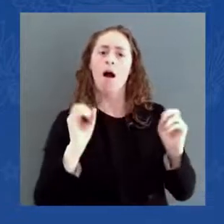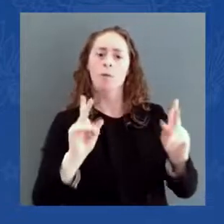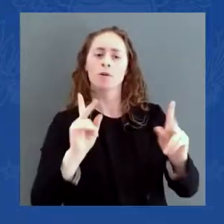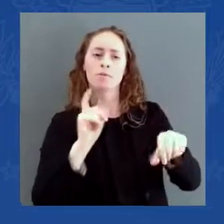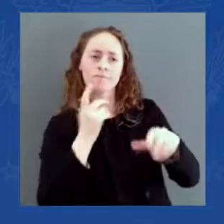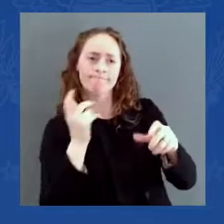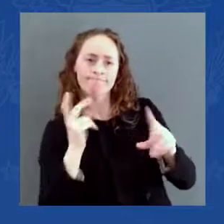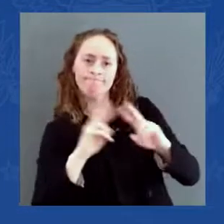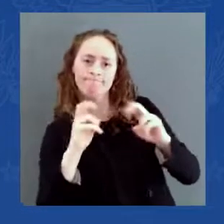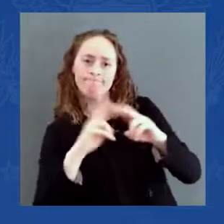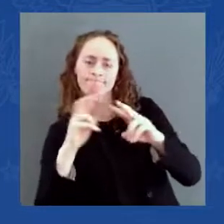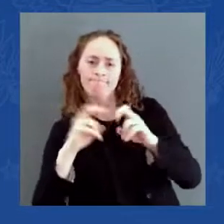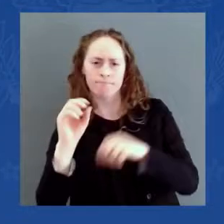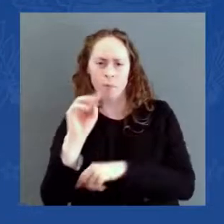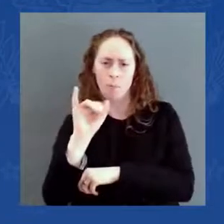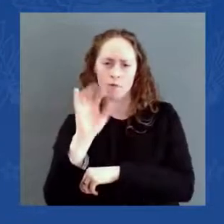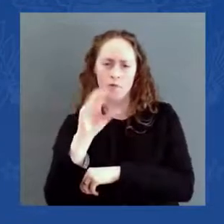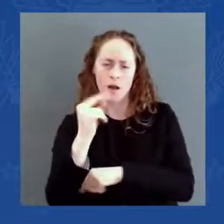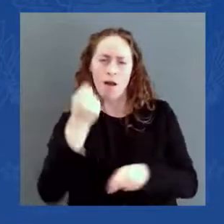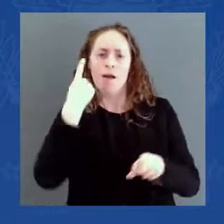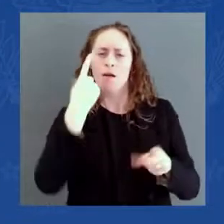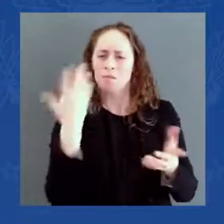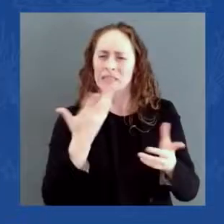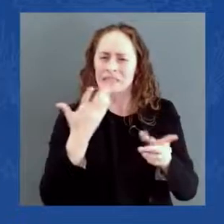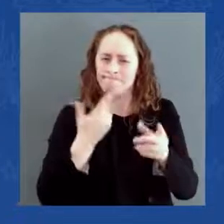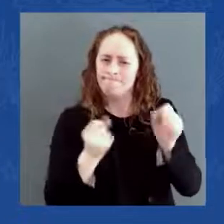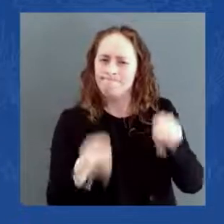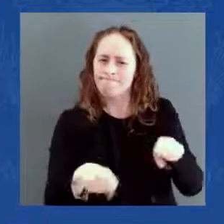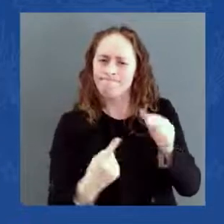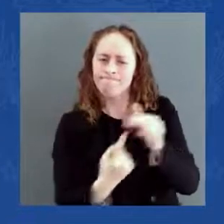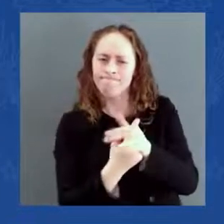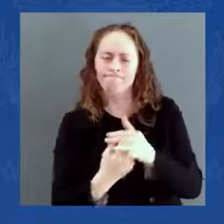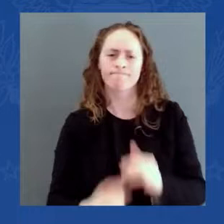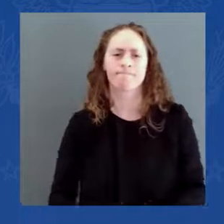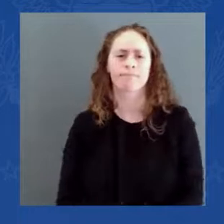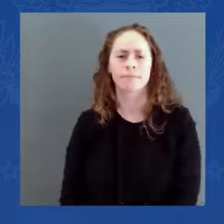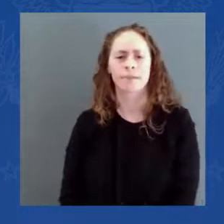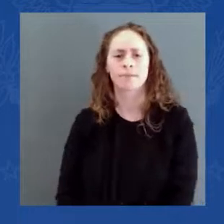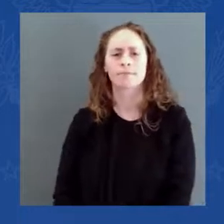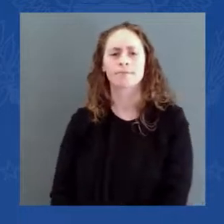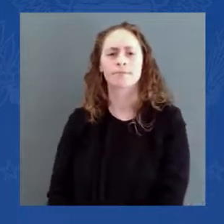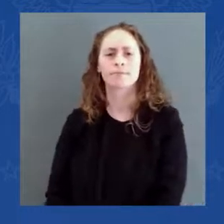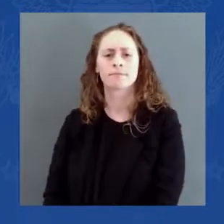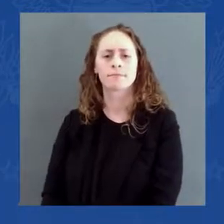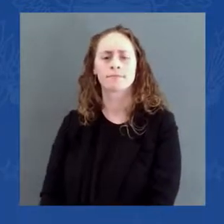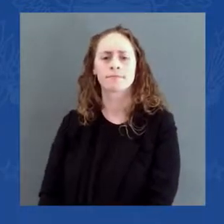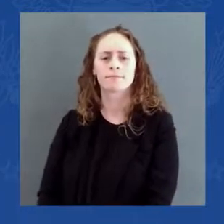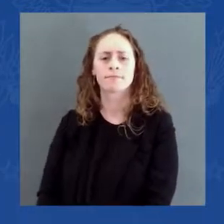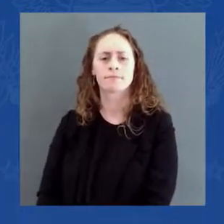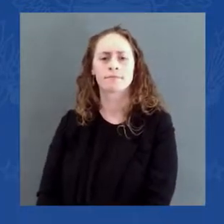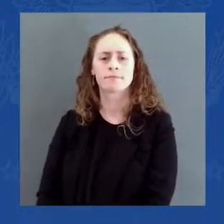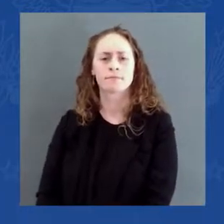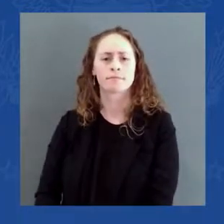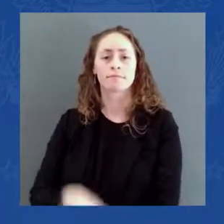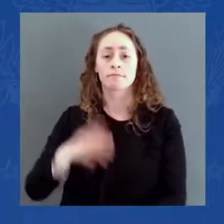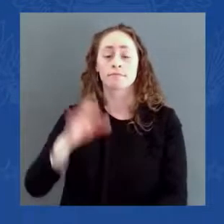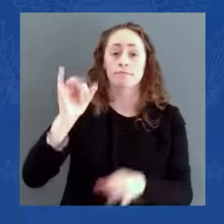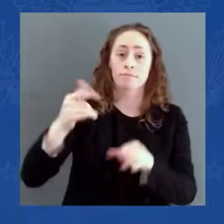to wear masks for travel on aircraft, trains, public transportation through the winter